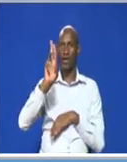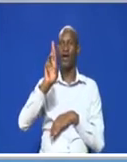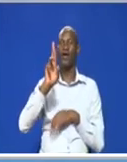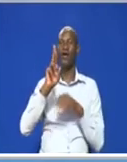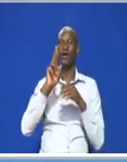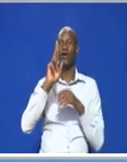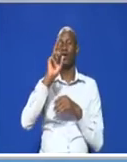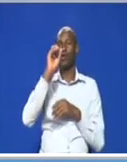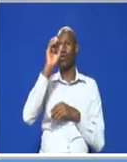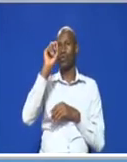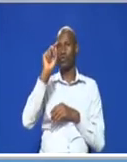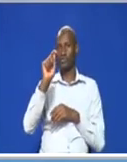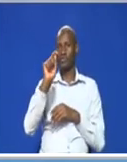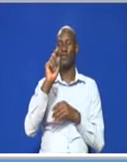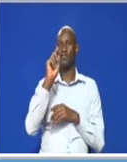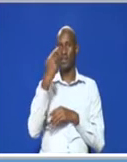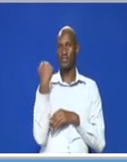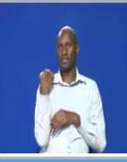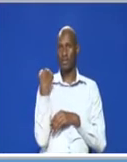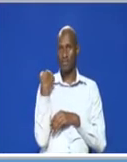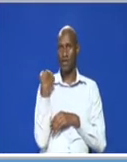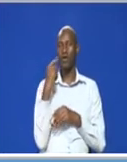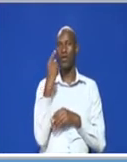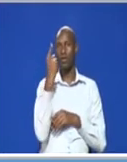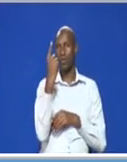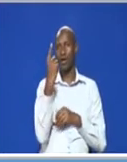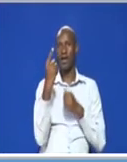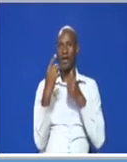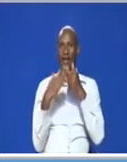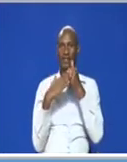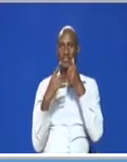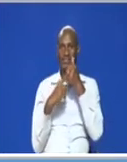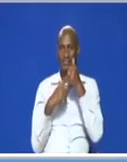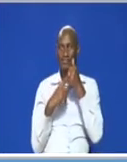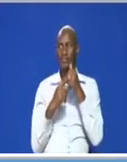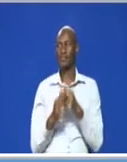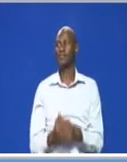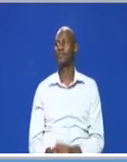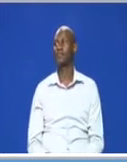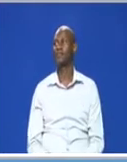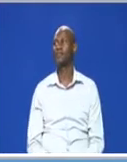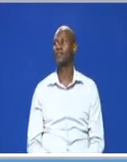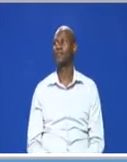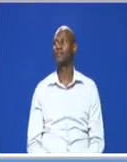root. Our first number is 196.